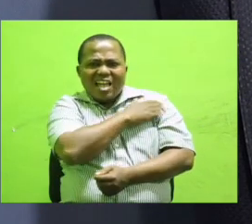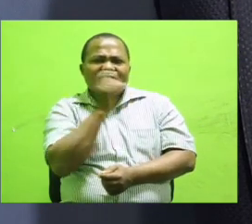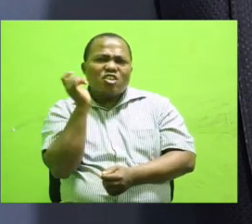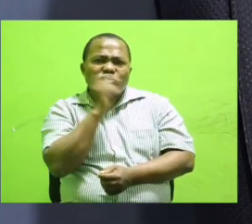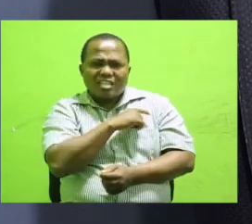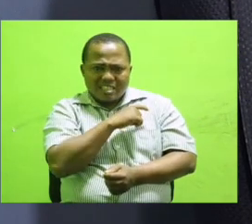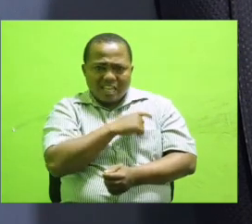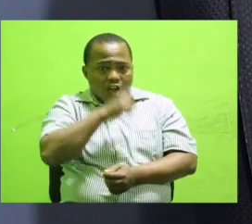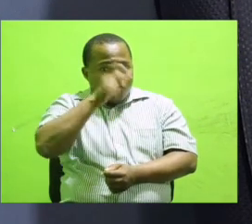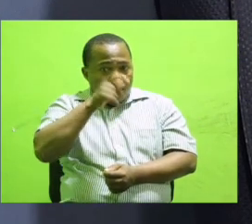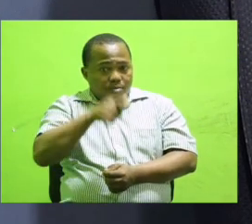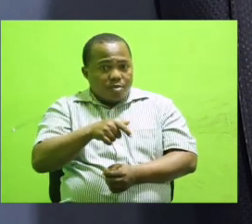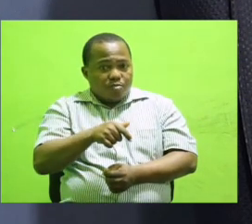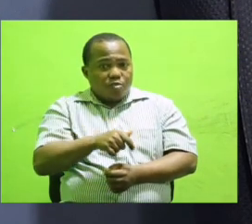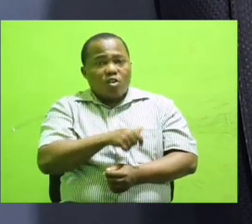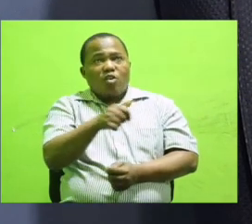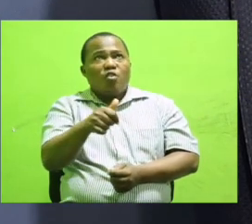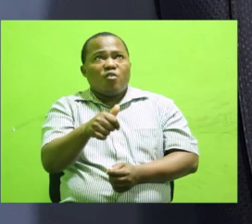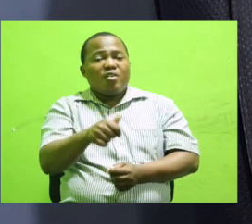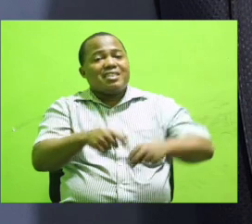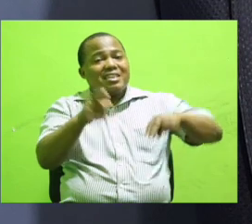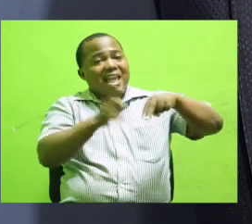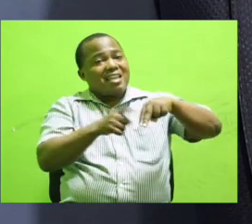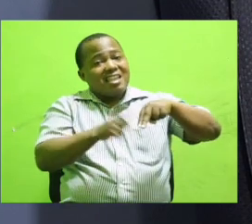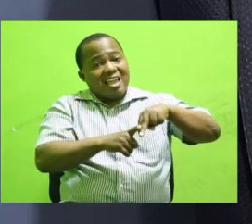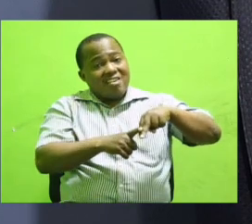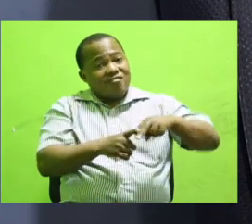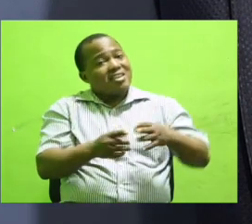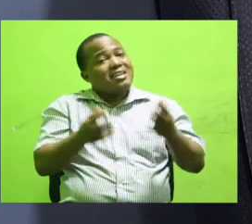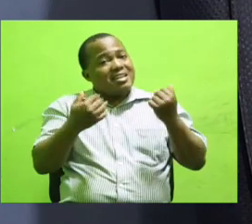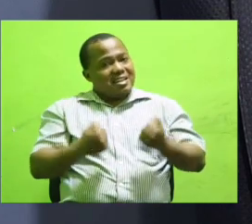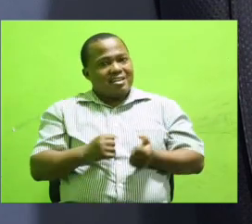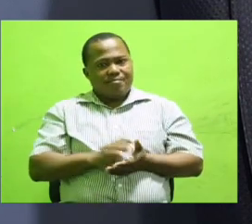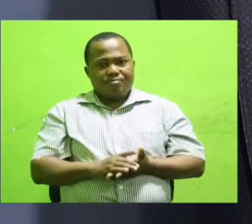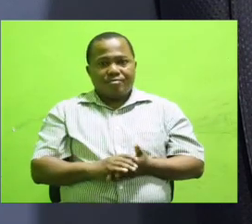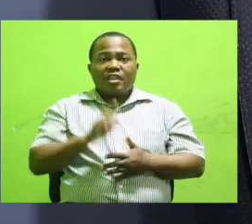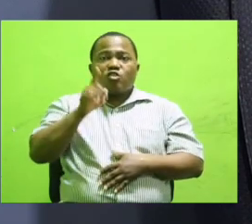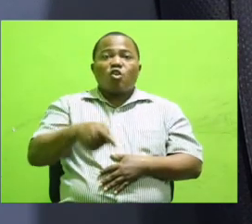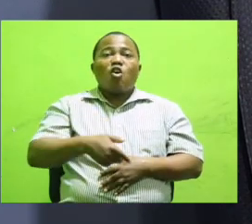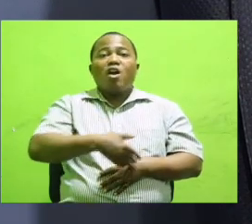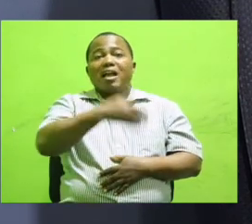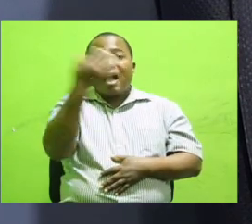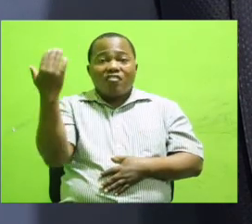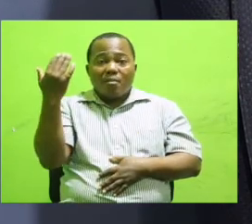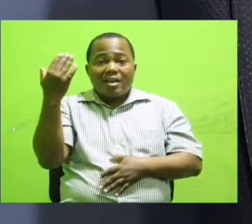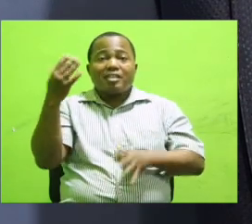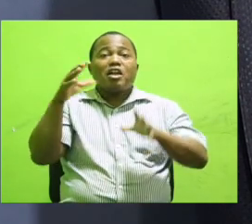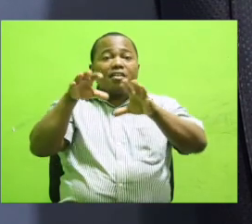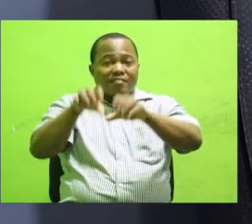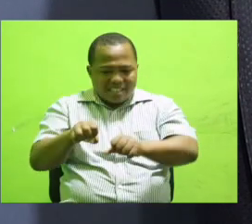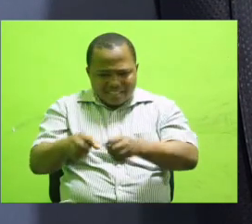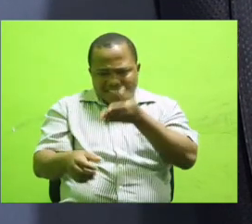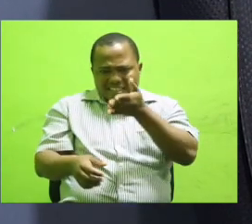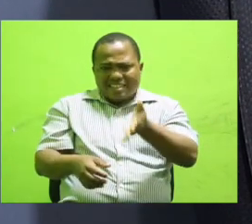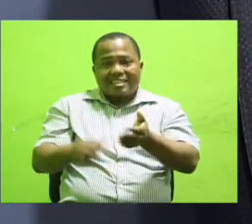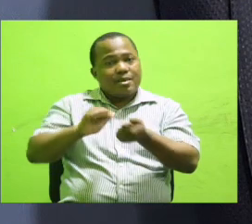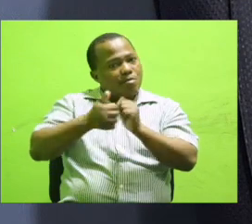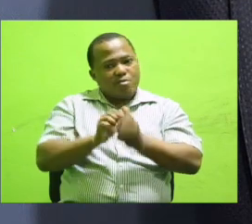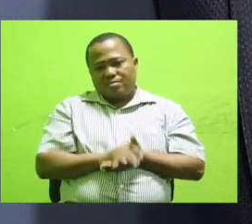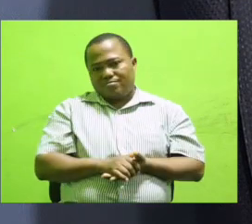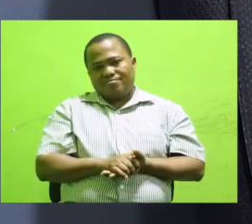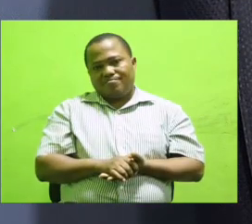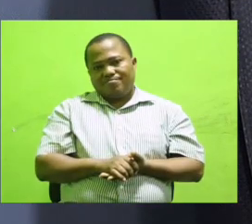people living with HIV AIDS need. So the government is faced by this problem, and also that they do